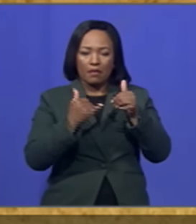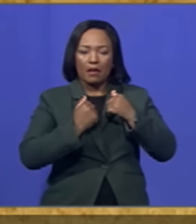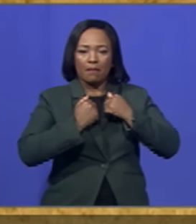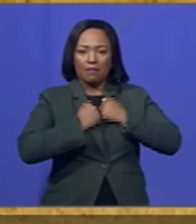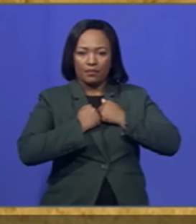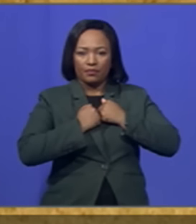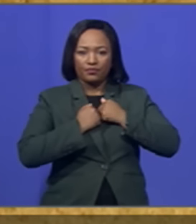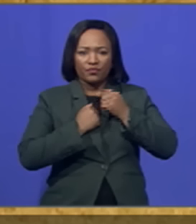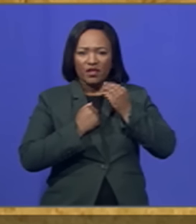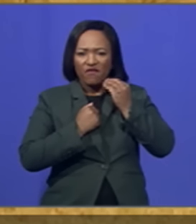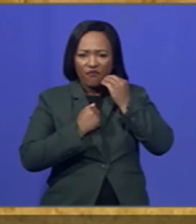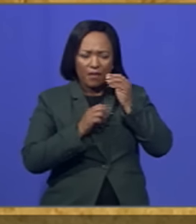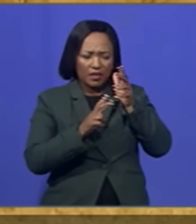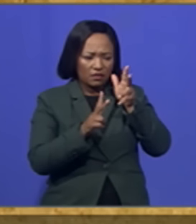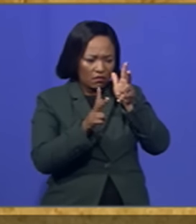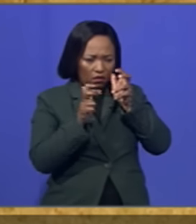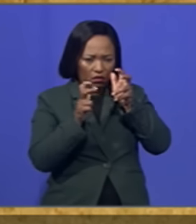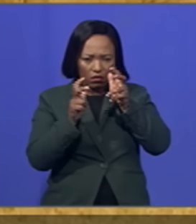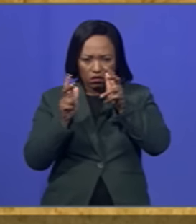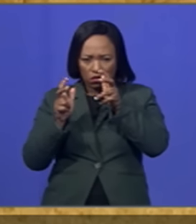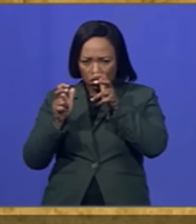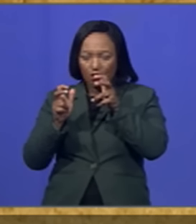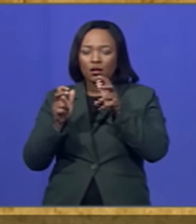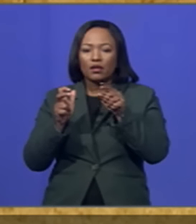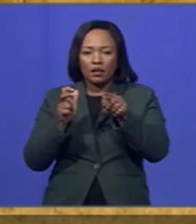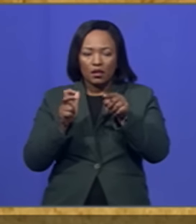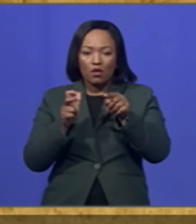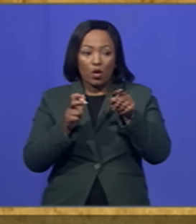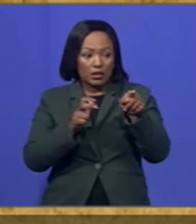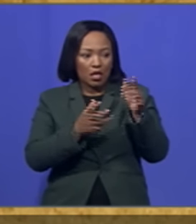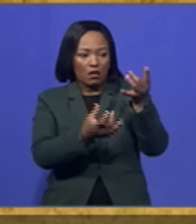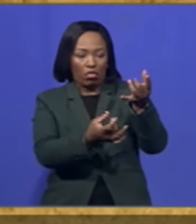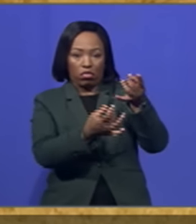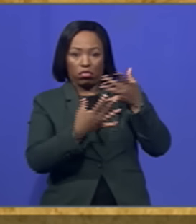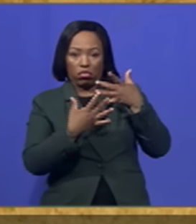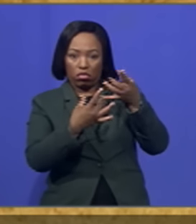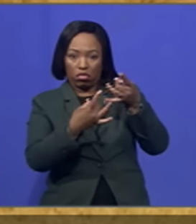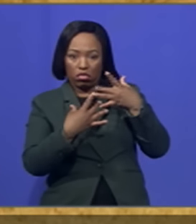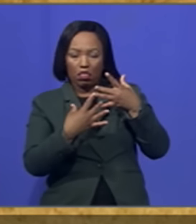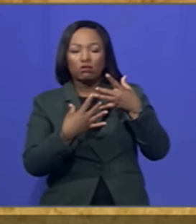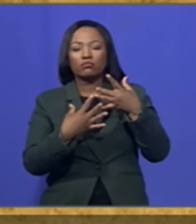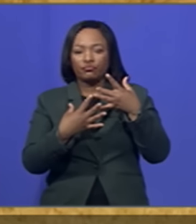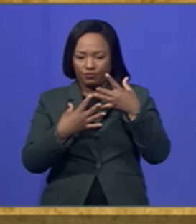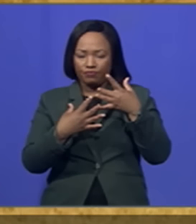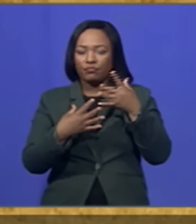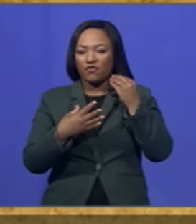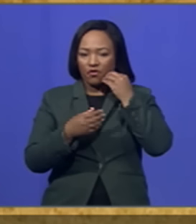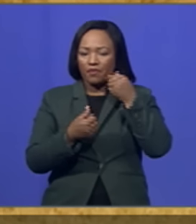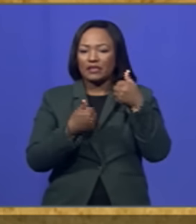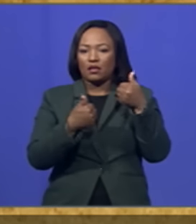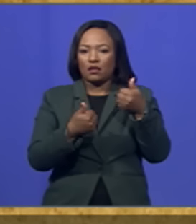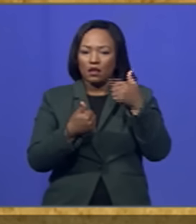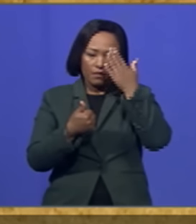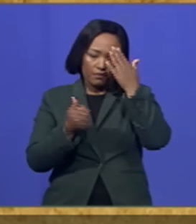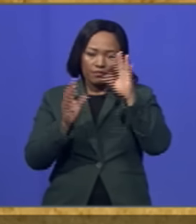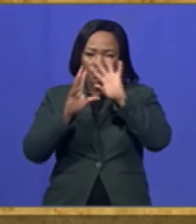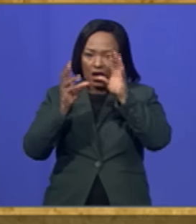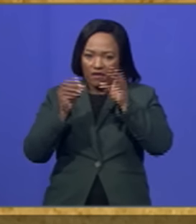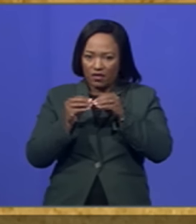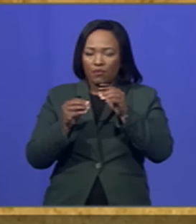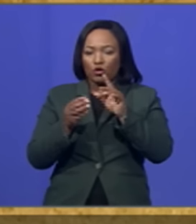the information given. Provided by her. So now I know everything that I need to know about